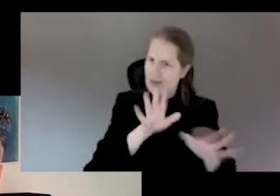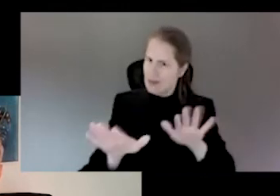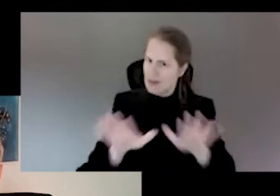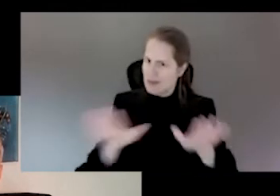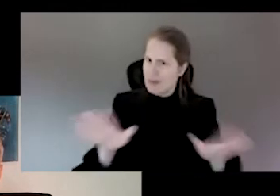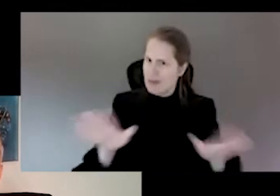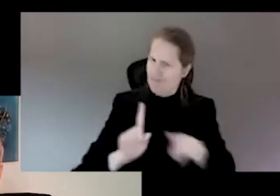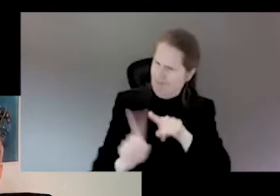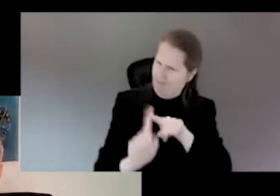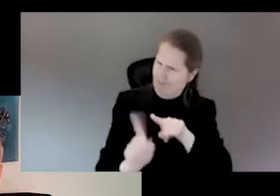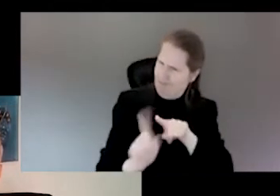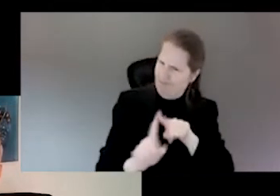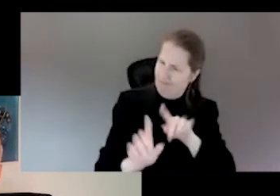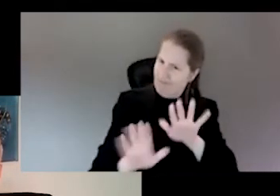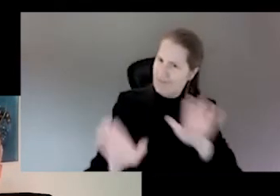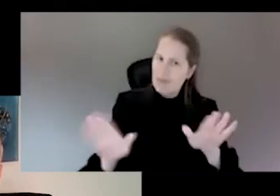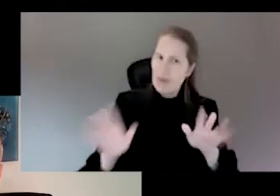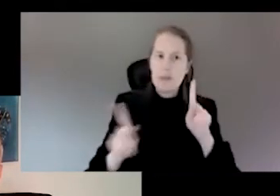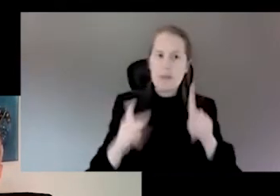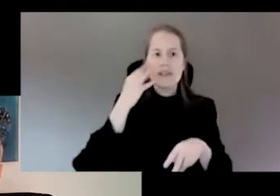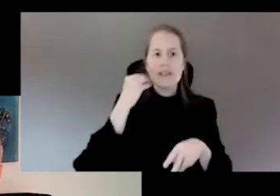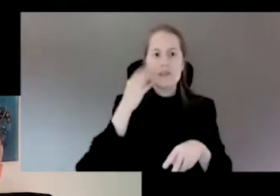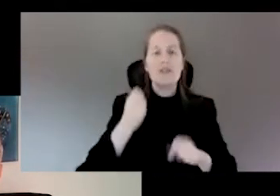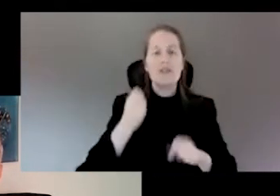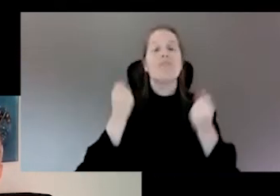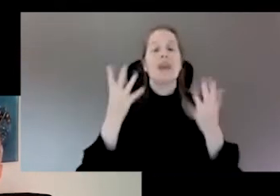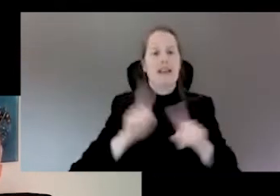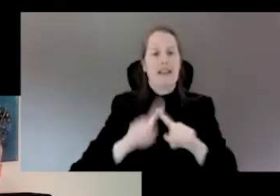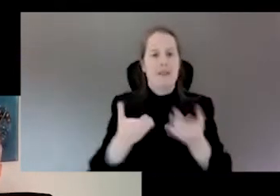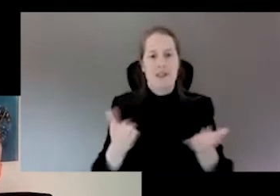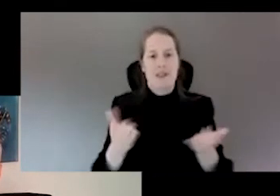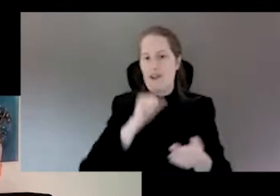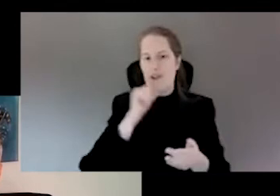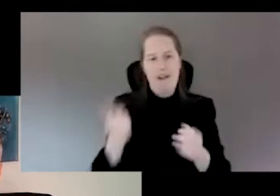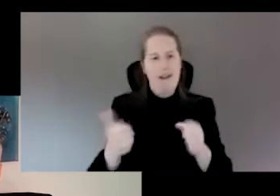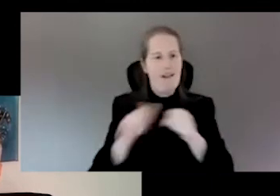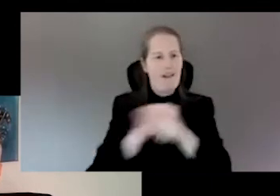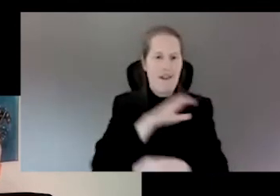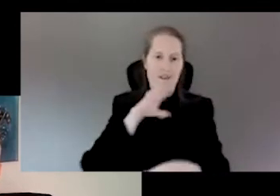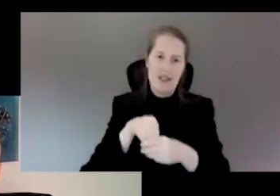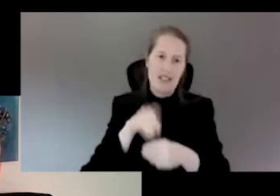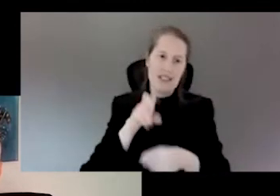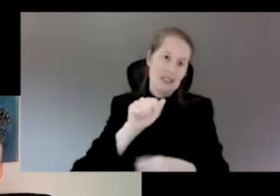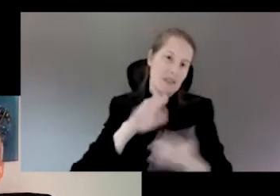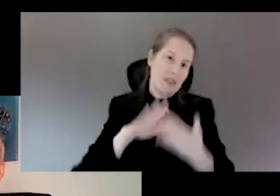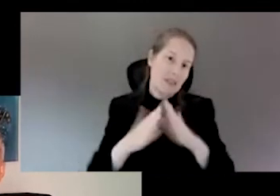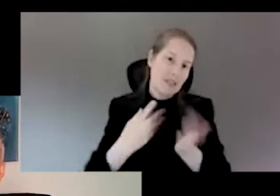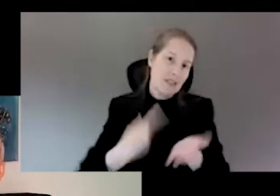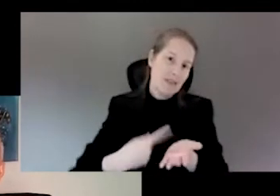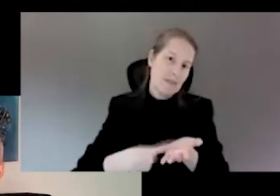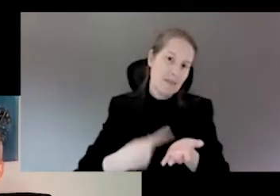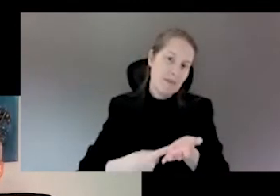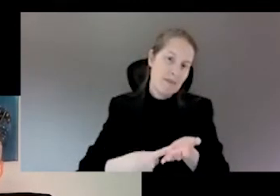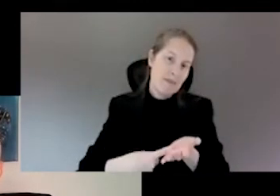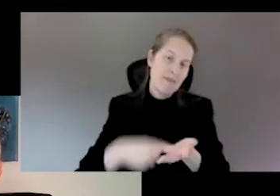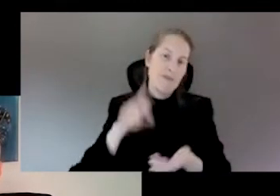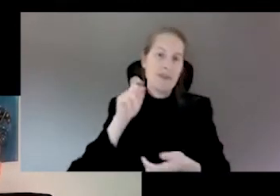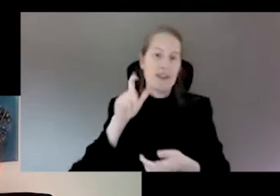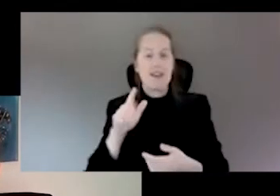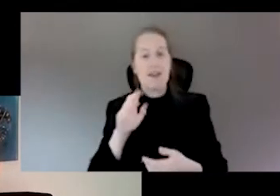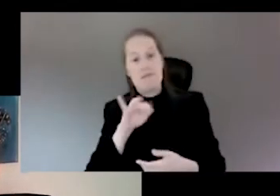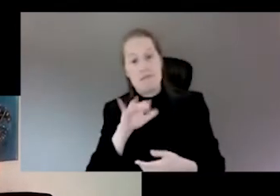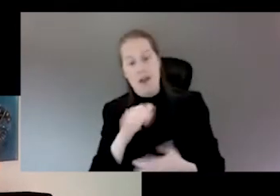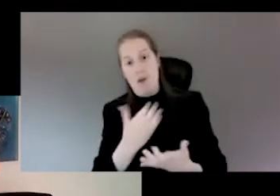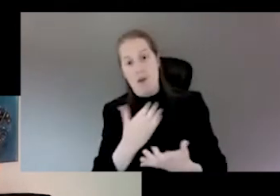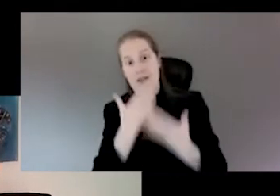are facing a lot of different things that are never addressed within the disability community. Well, Mia, I want to thank you for broadening